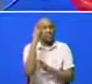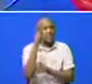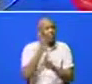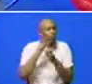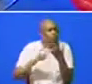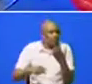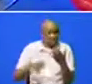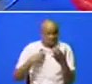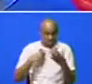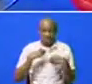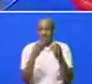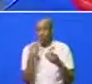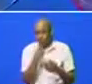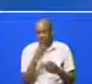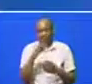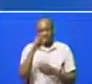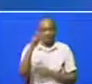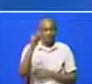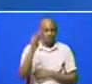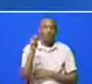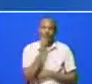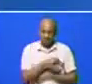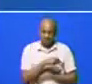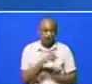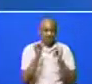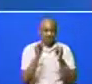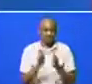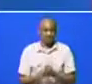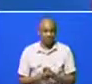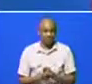do. And so I'll hand you back to Sharon Momanyi to wind up the bulletin.